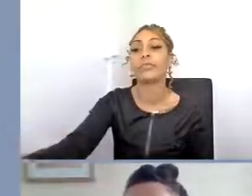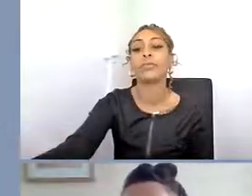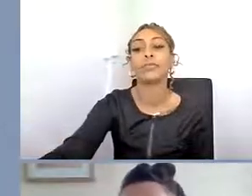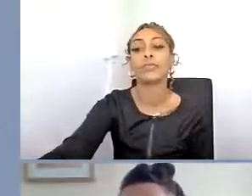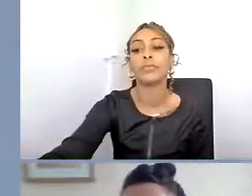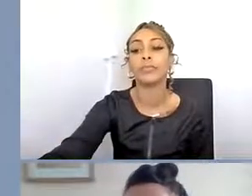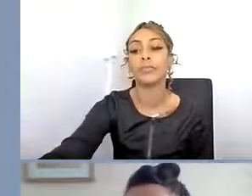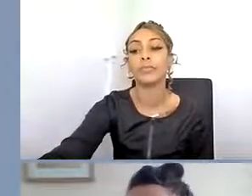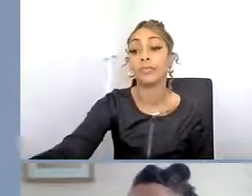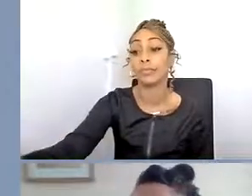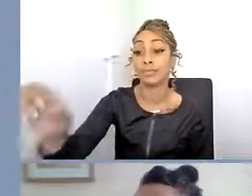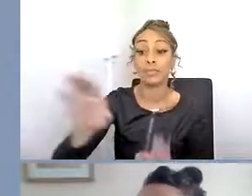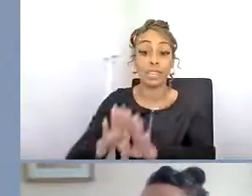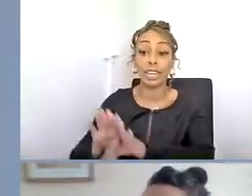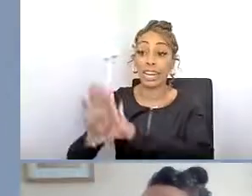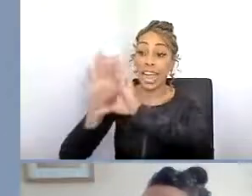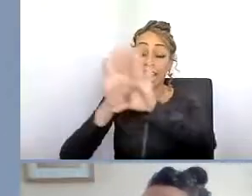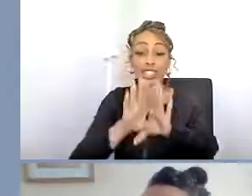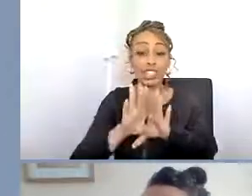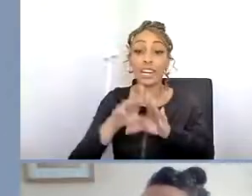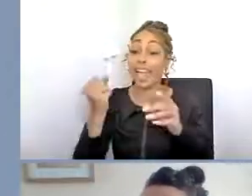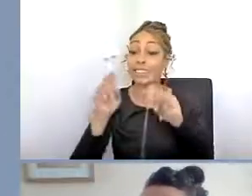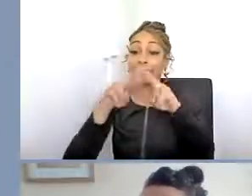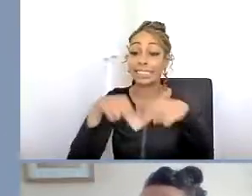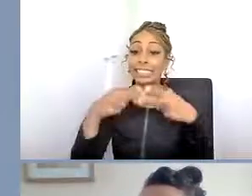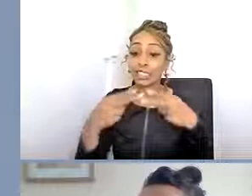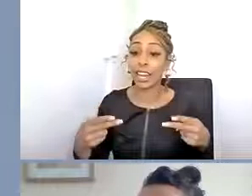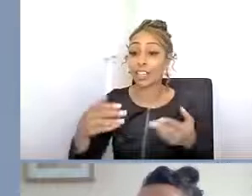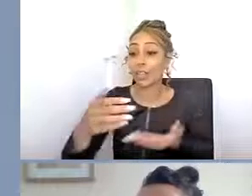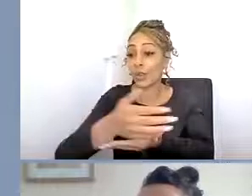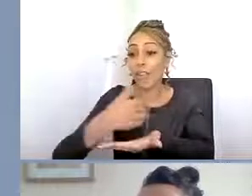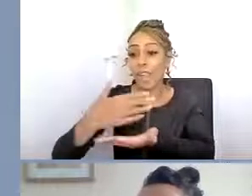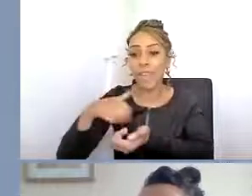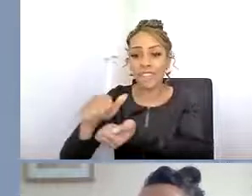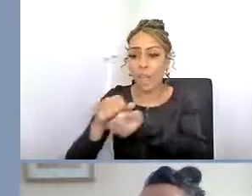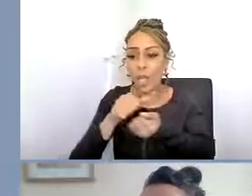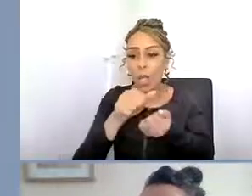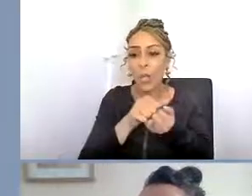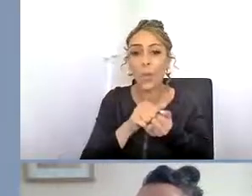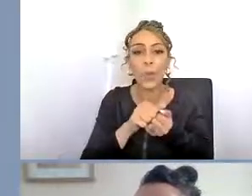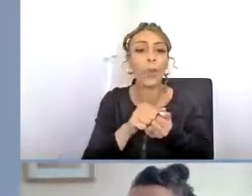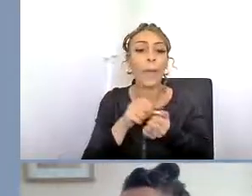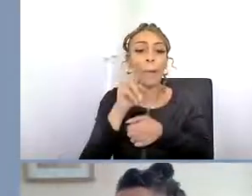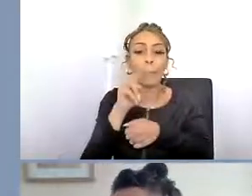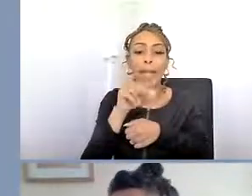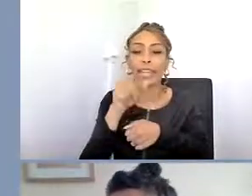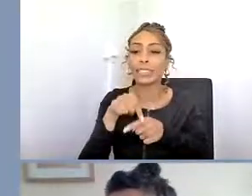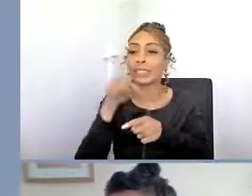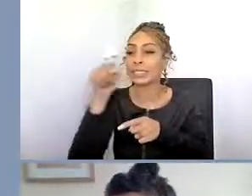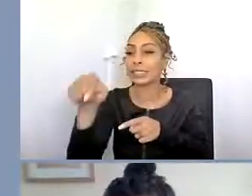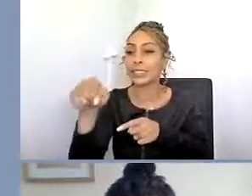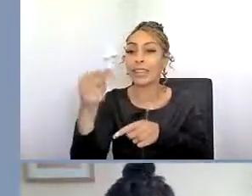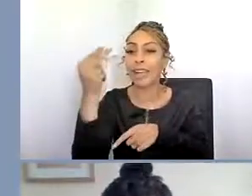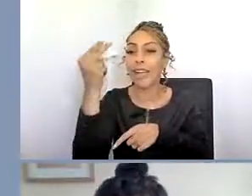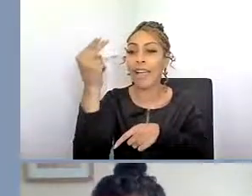exhibitions nationally and some internationally as well. We've currently loaned our Sickert painting to Walk of Art